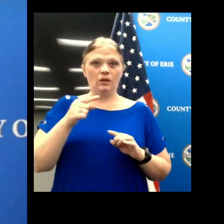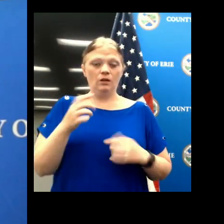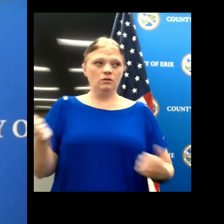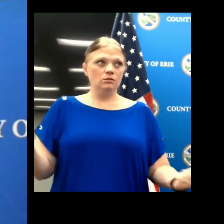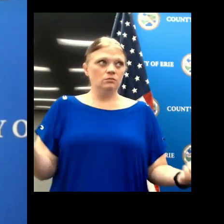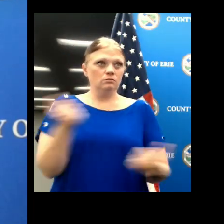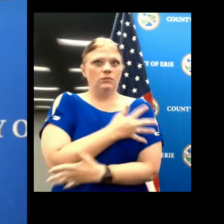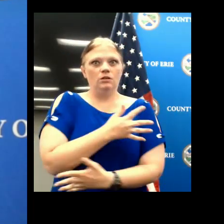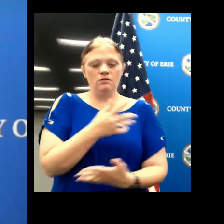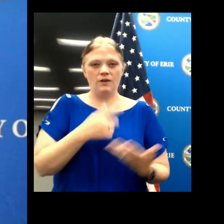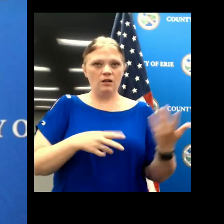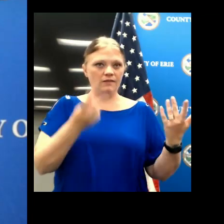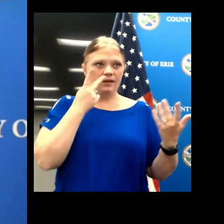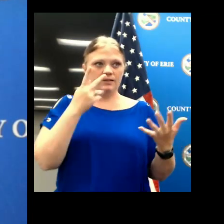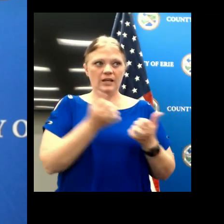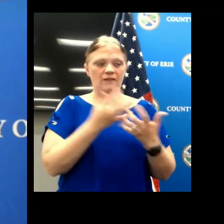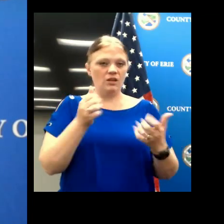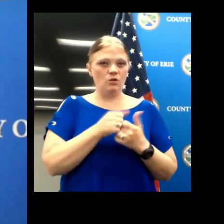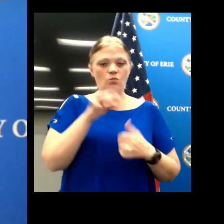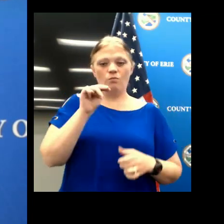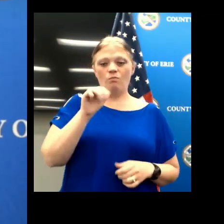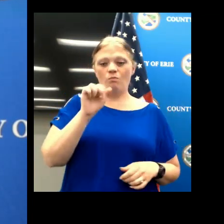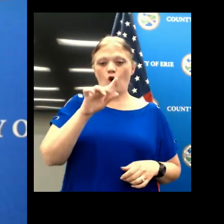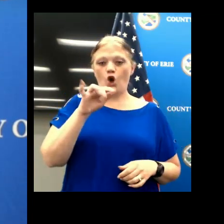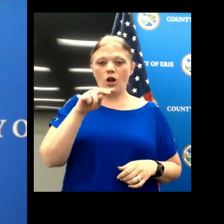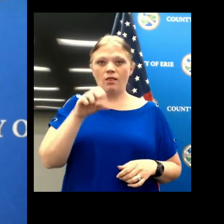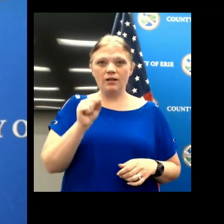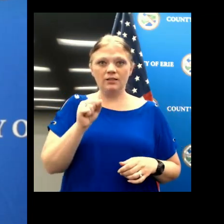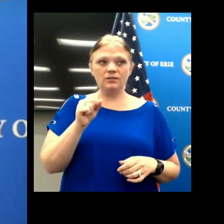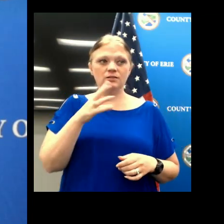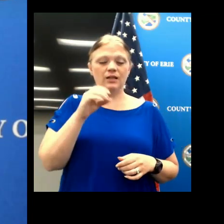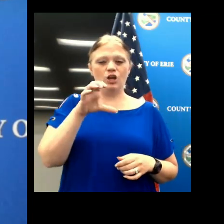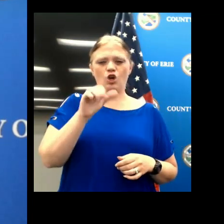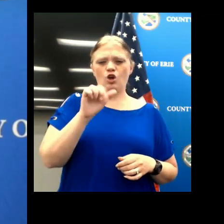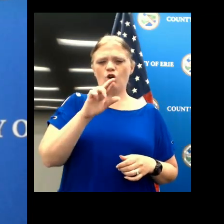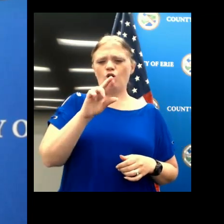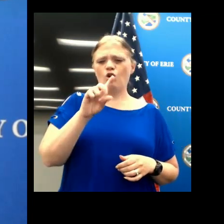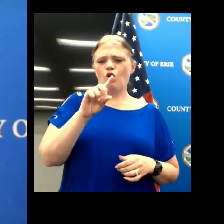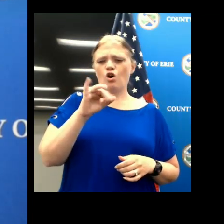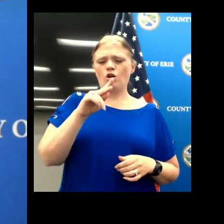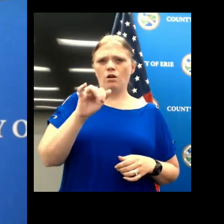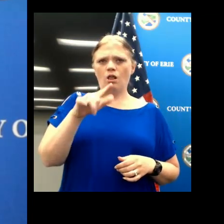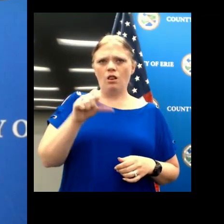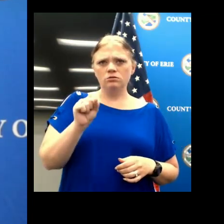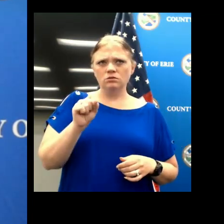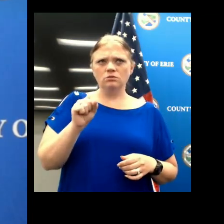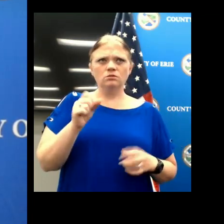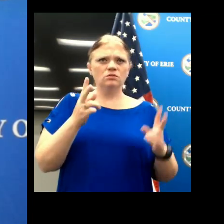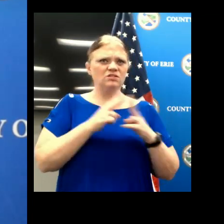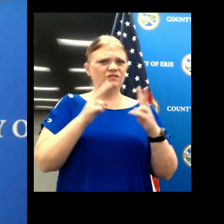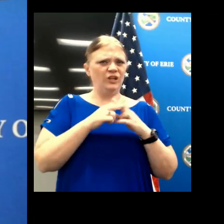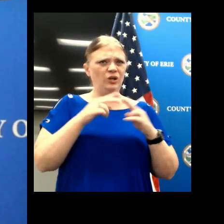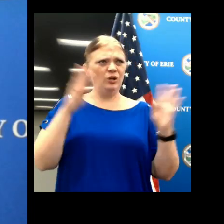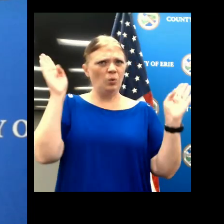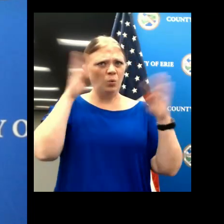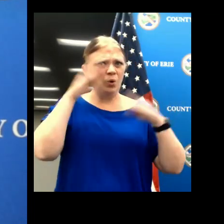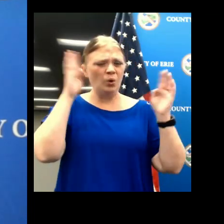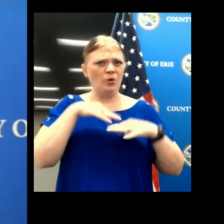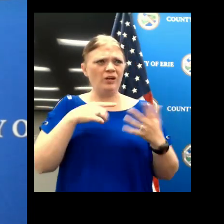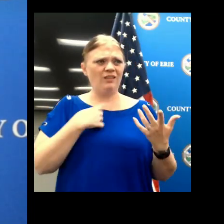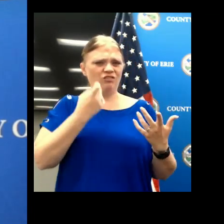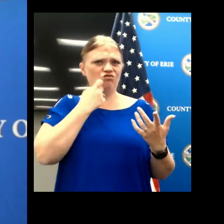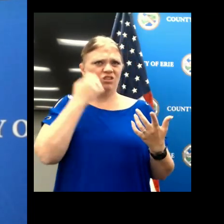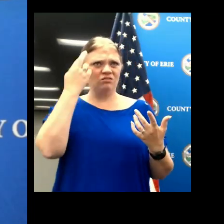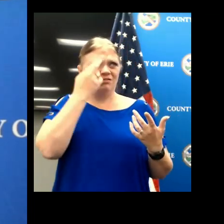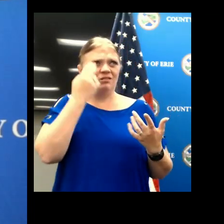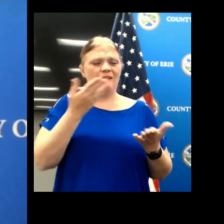what they're seeing with regards to the Marlins, and now what, of course, has happened to the Cardinals. They don't want that because they're very worried, as Commissioner Manfred just realized, they may have to